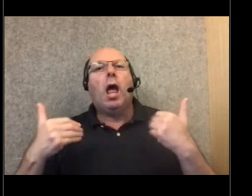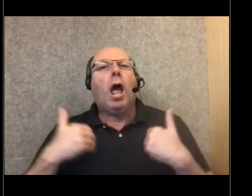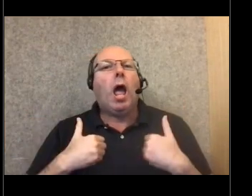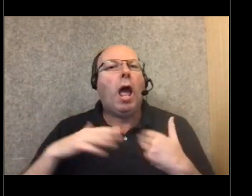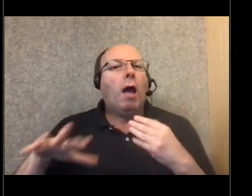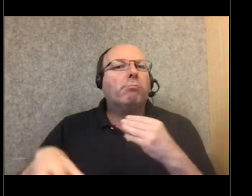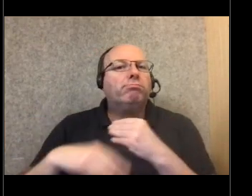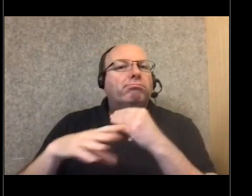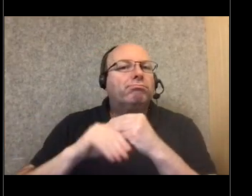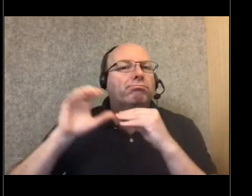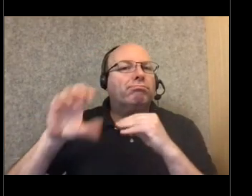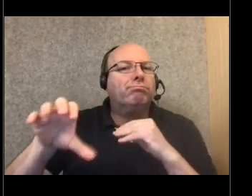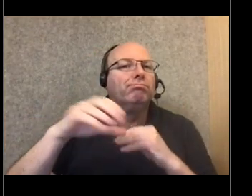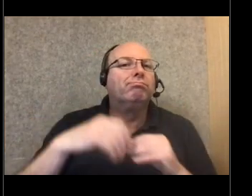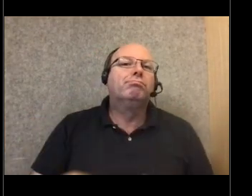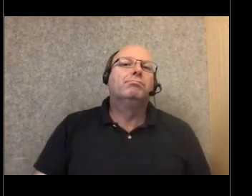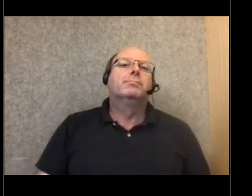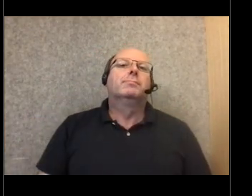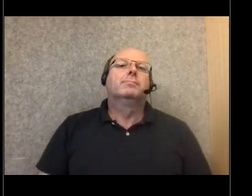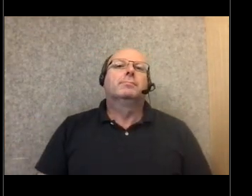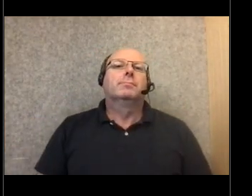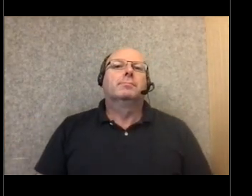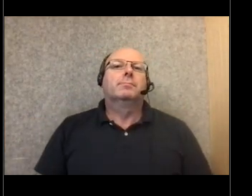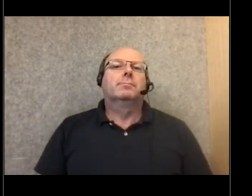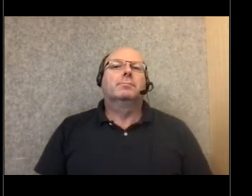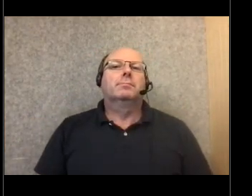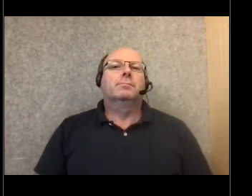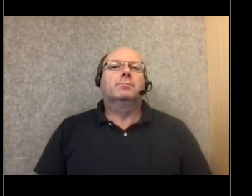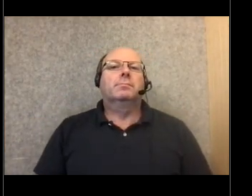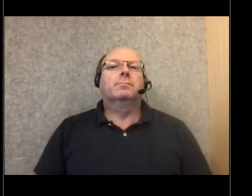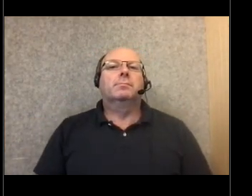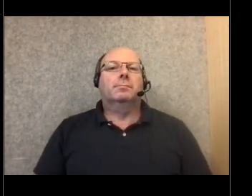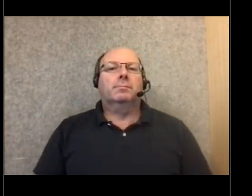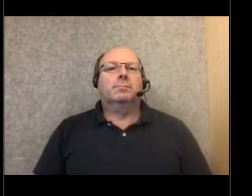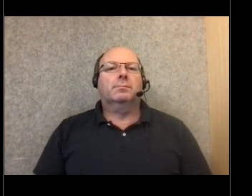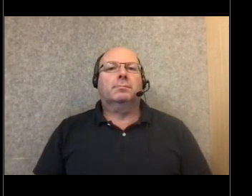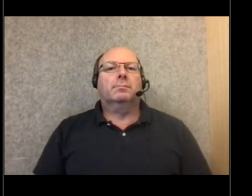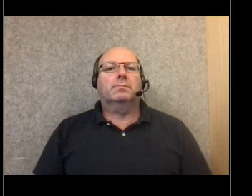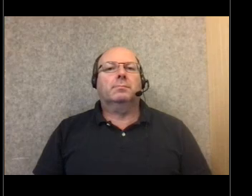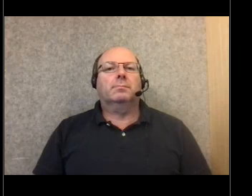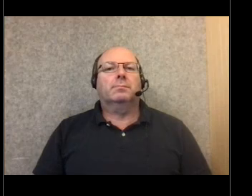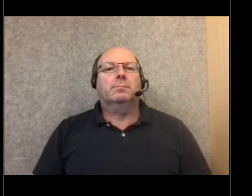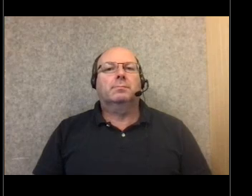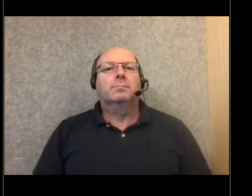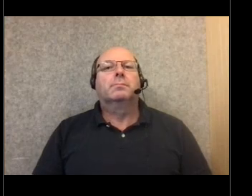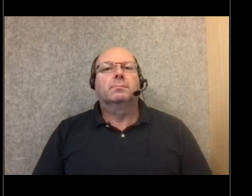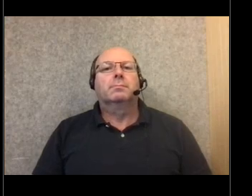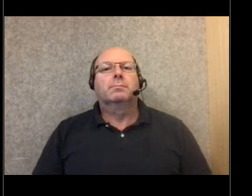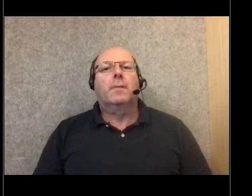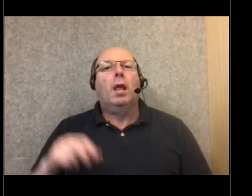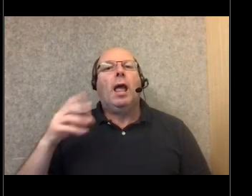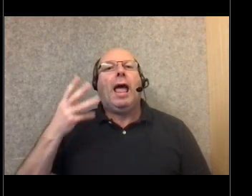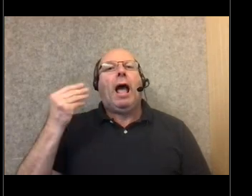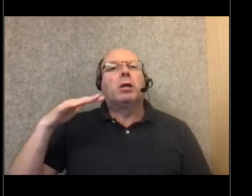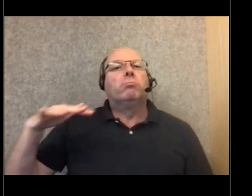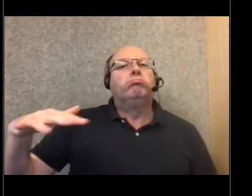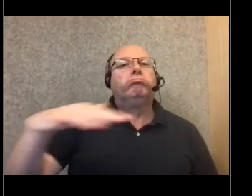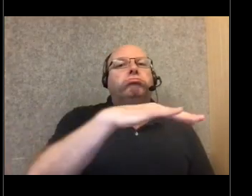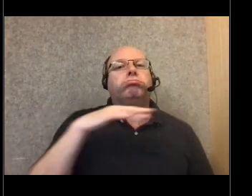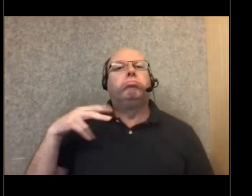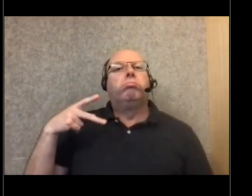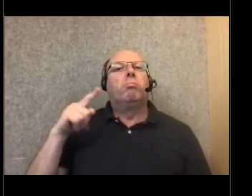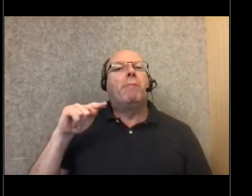say for example, in a central courtyard or patio that contains amenities